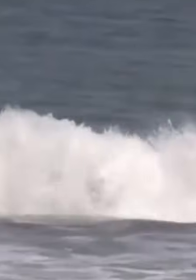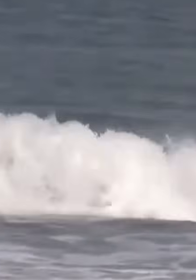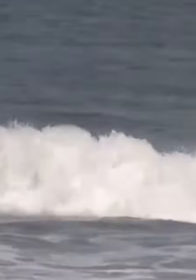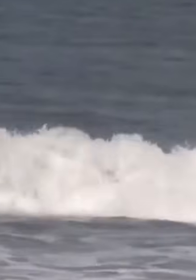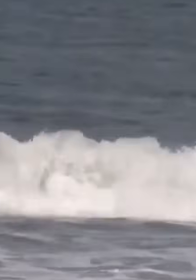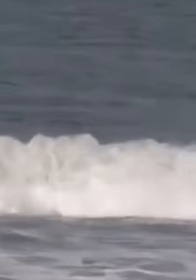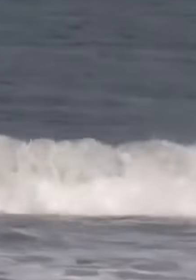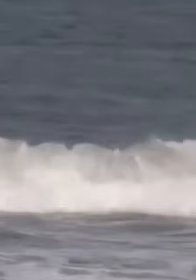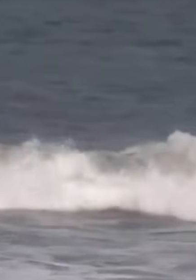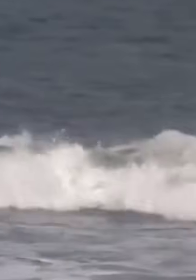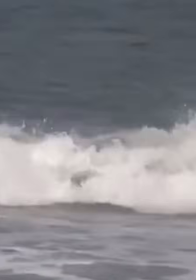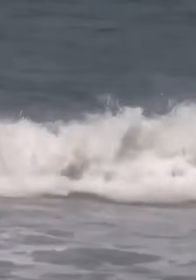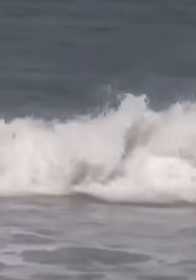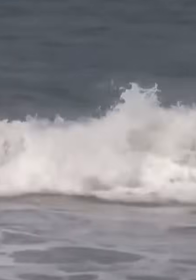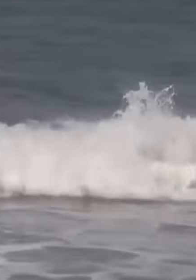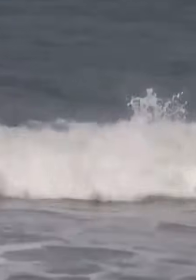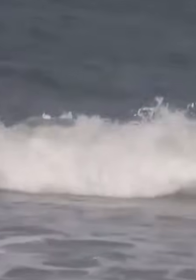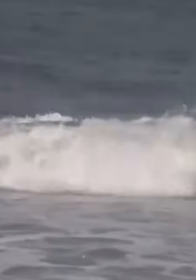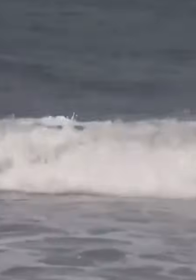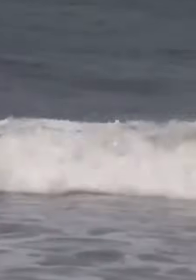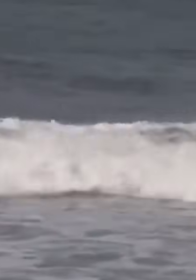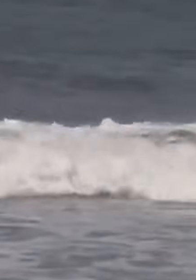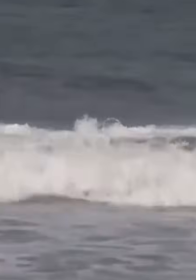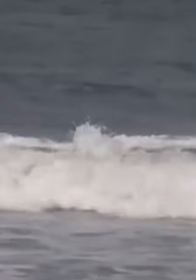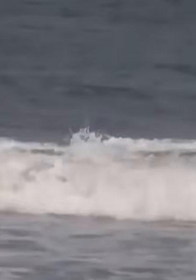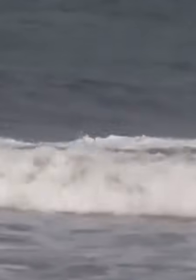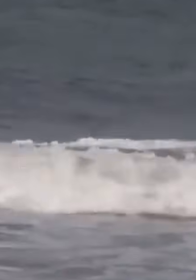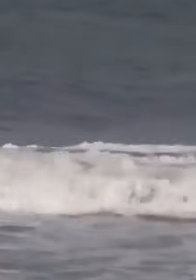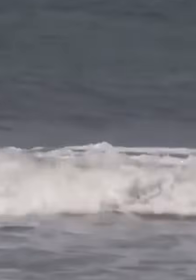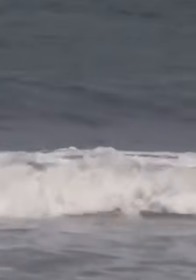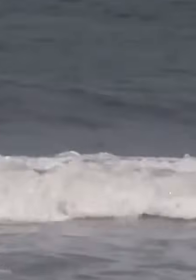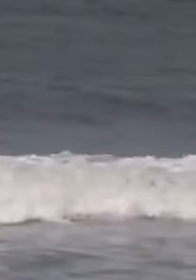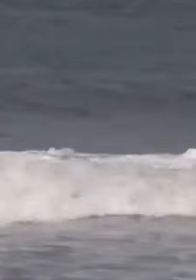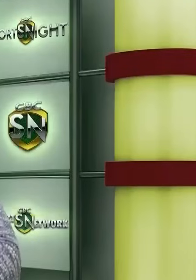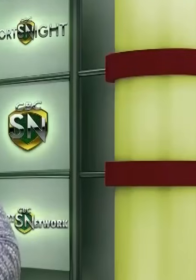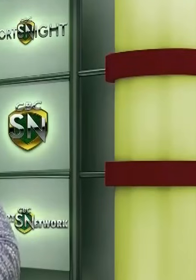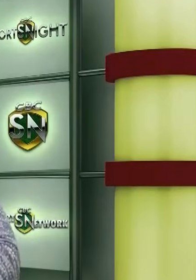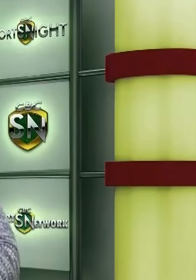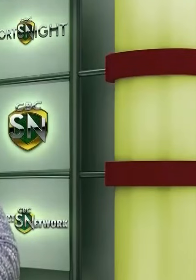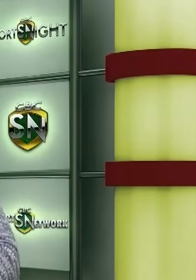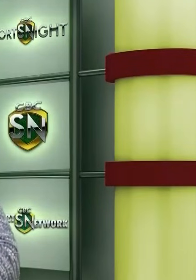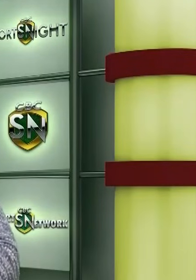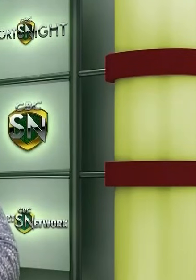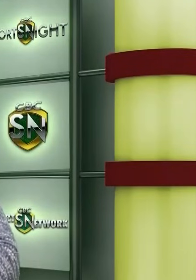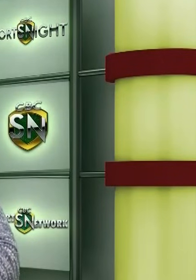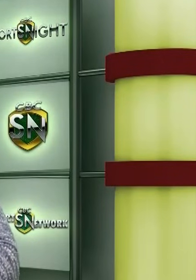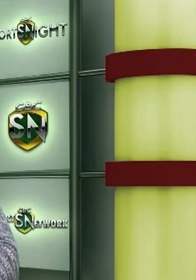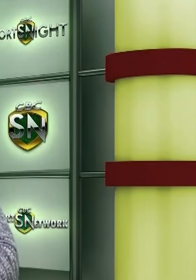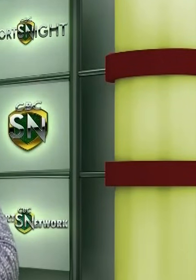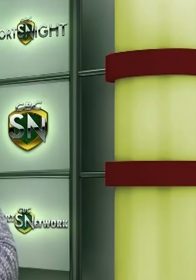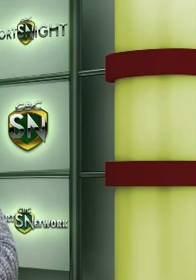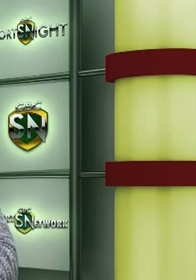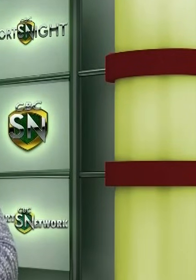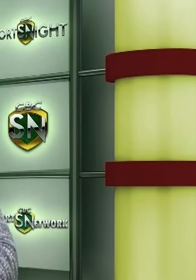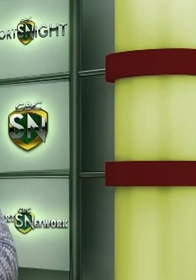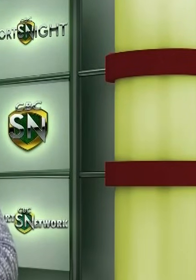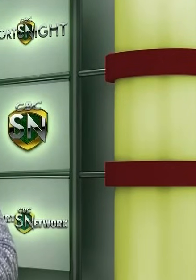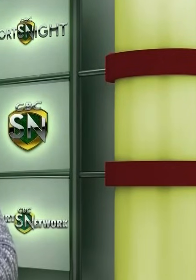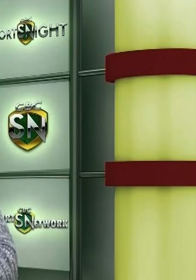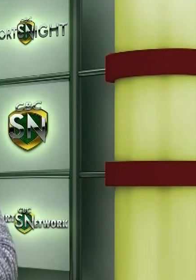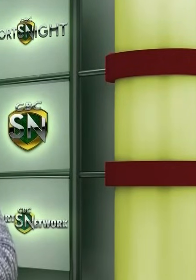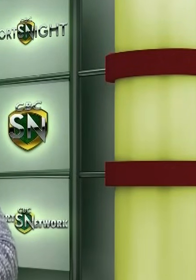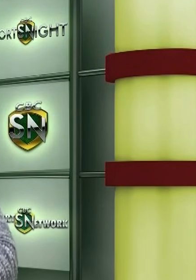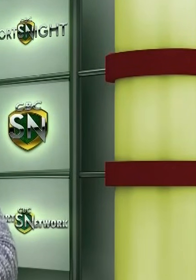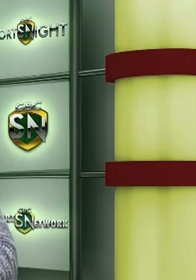he ended with a wave total of 4.07 to be 4th. This means Barbados' last hope of a podium finish rests